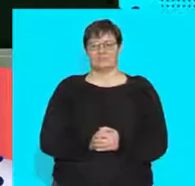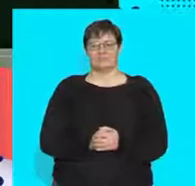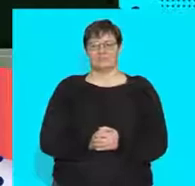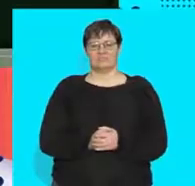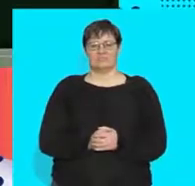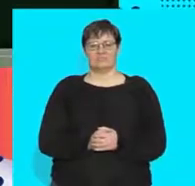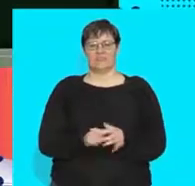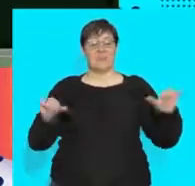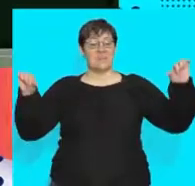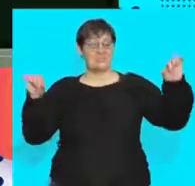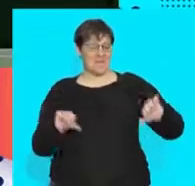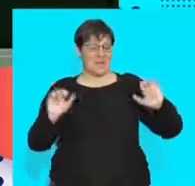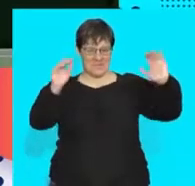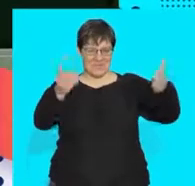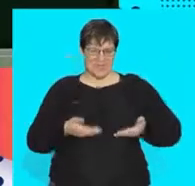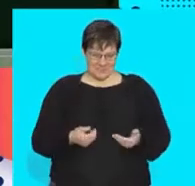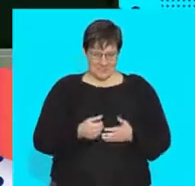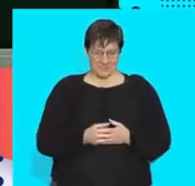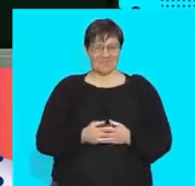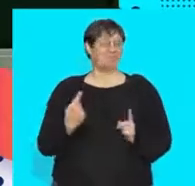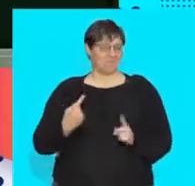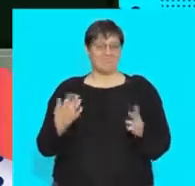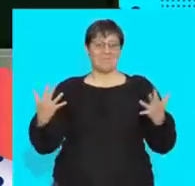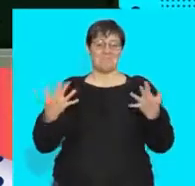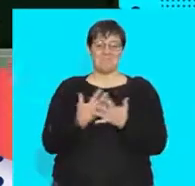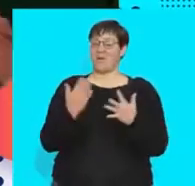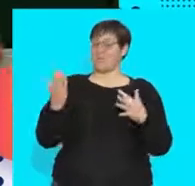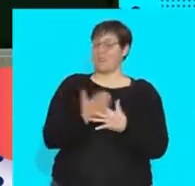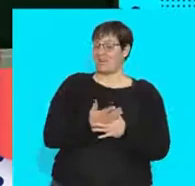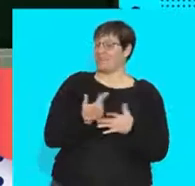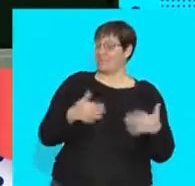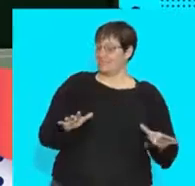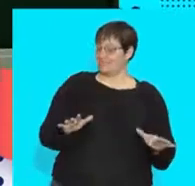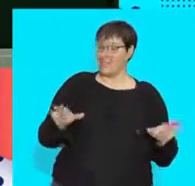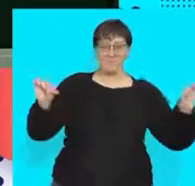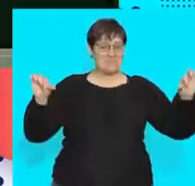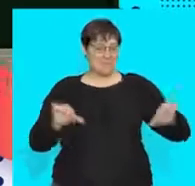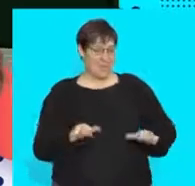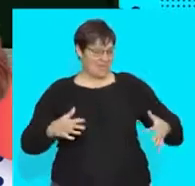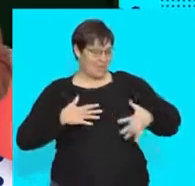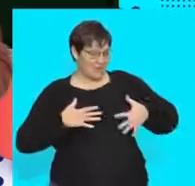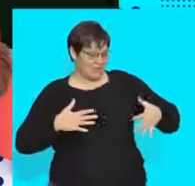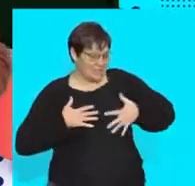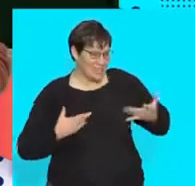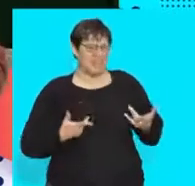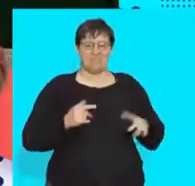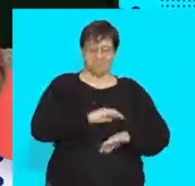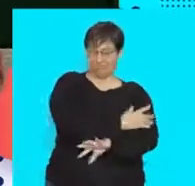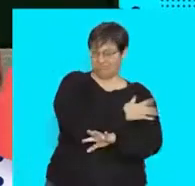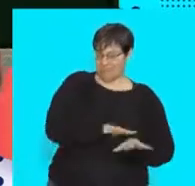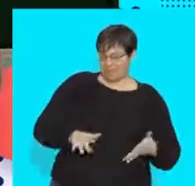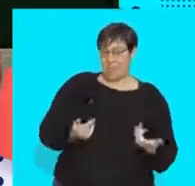Welcome back, Life Sciences. From that quick little break, as I say, get the oxygen going, get the blood flowing, makes for far